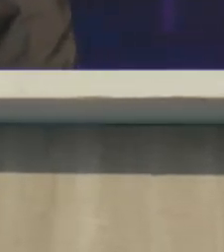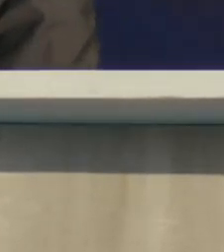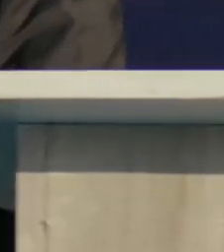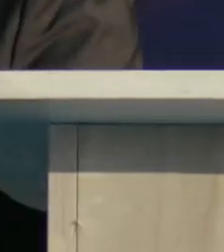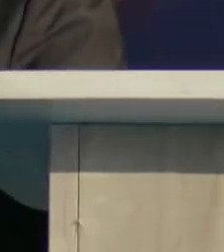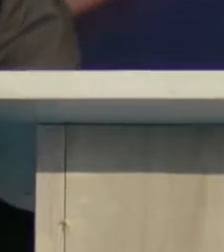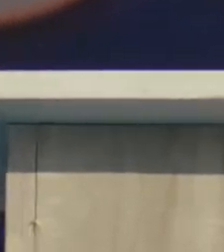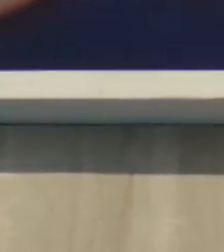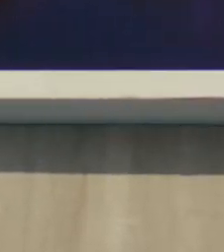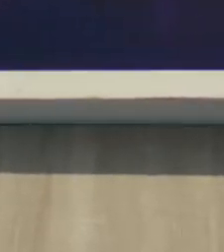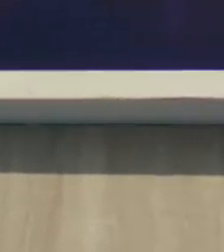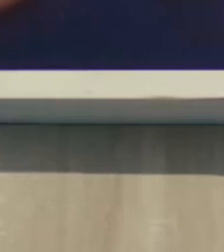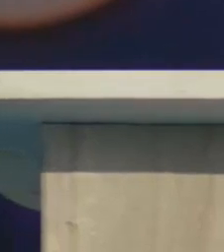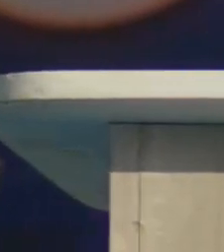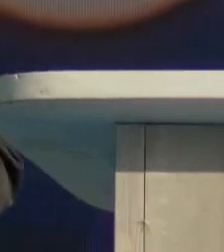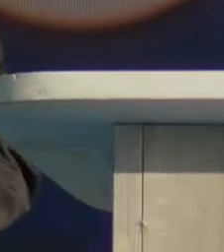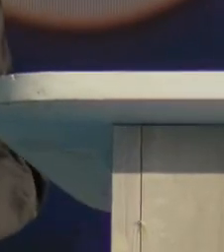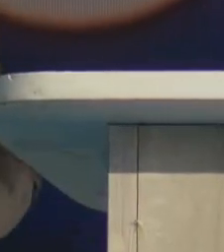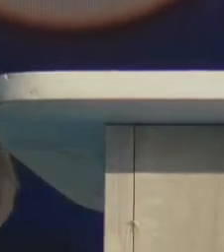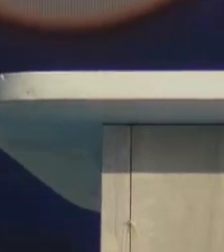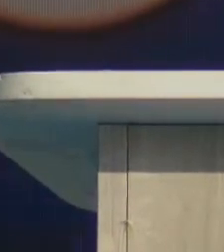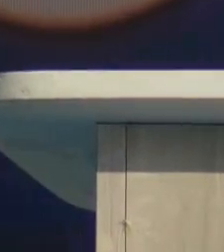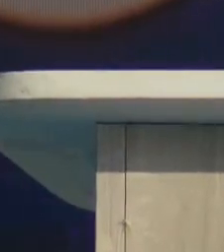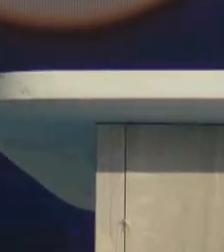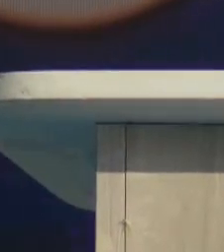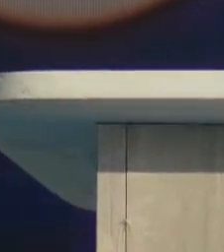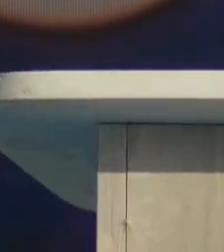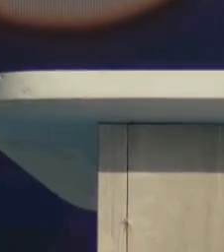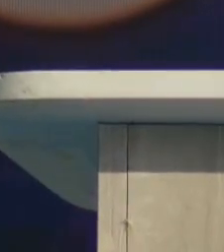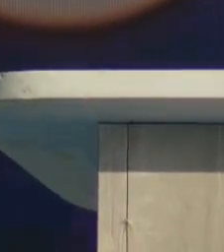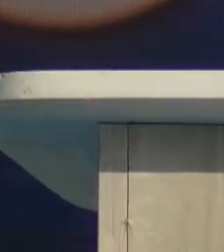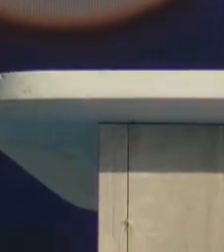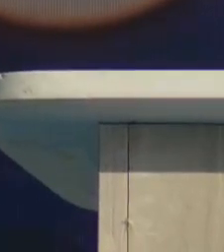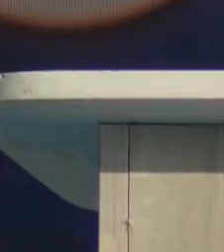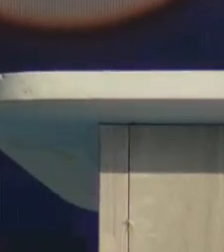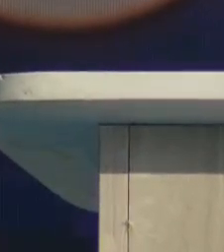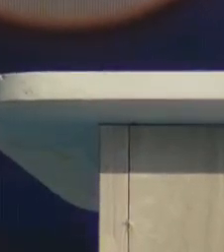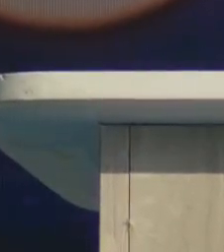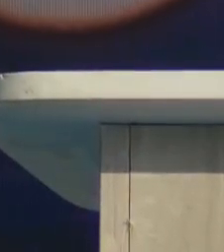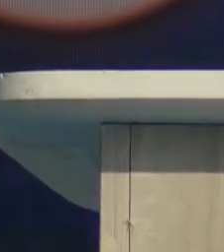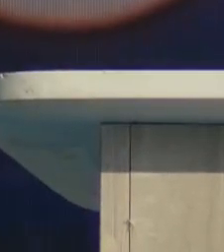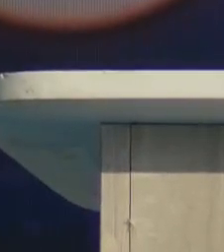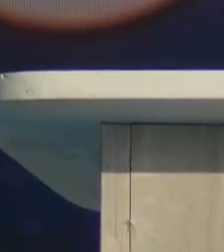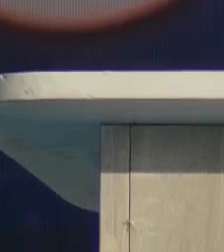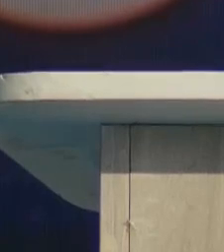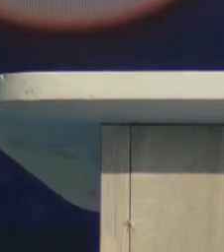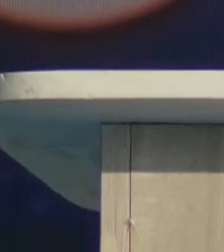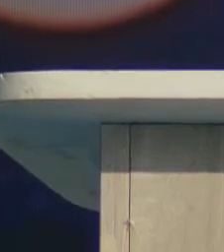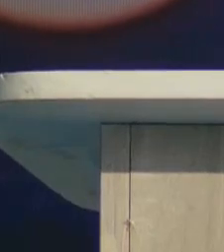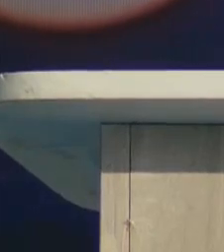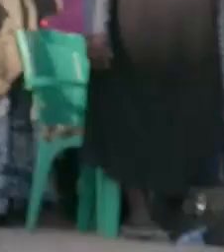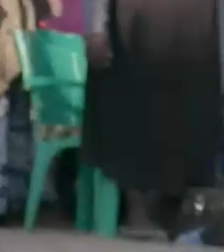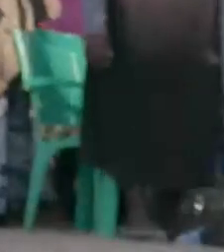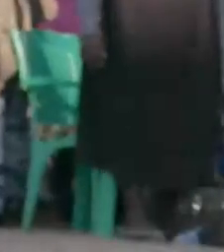life, every minister, for a greater, better, higher ministry in